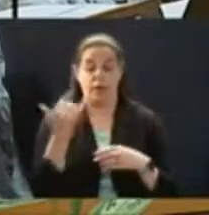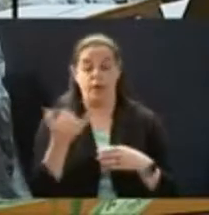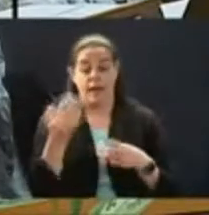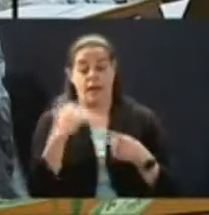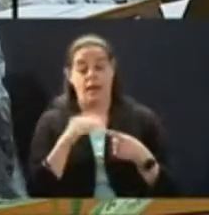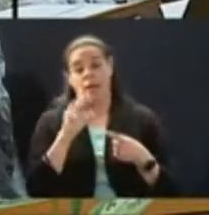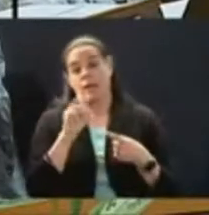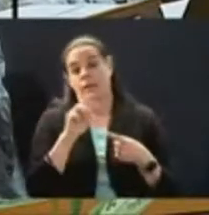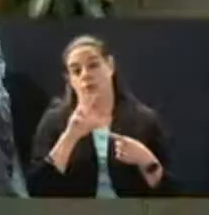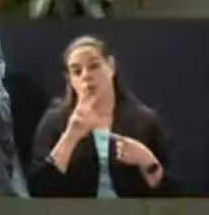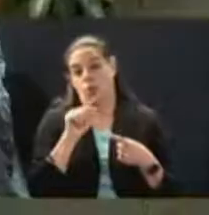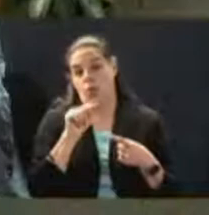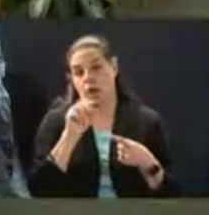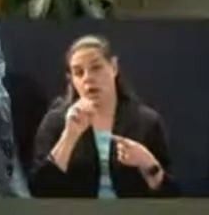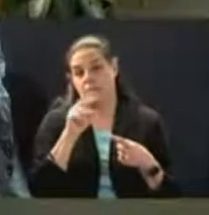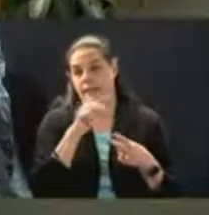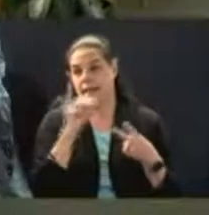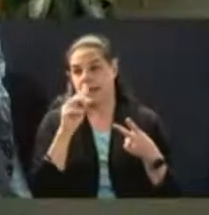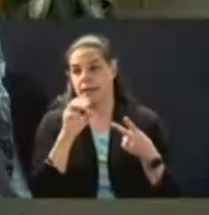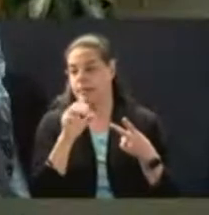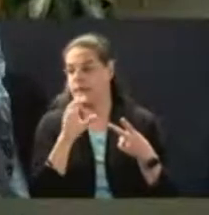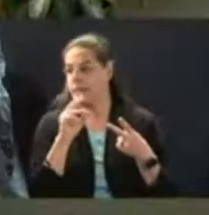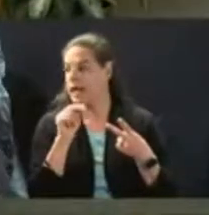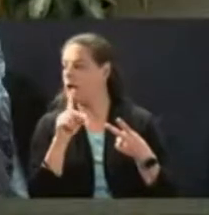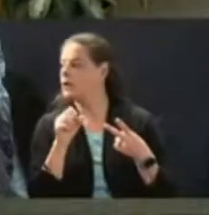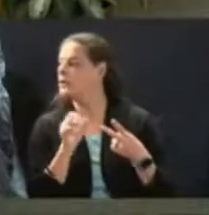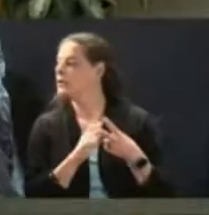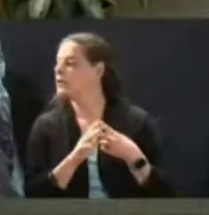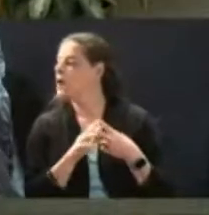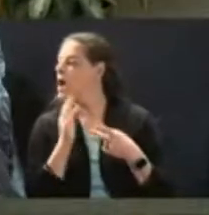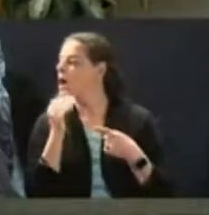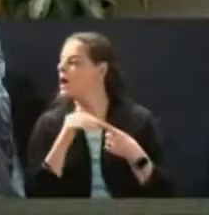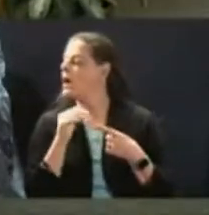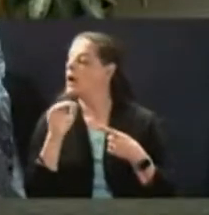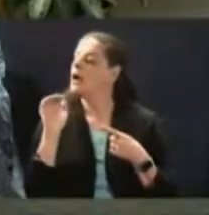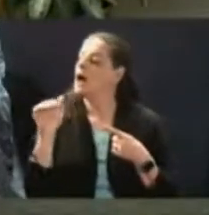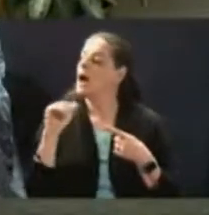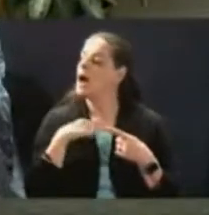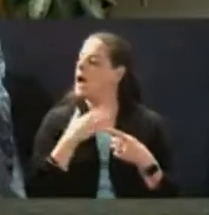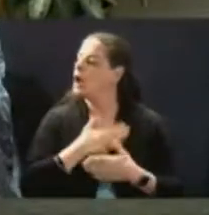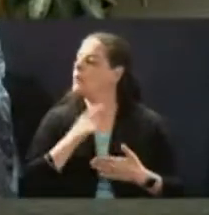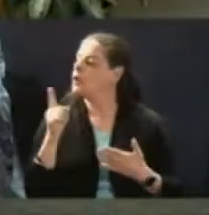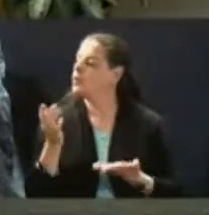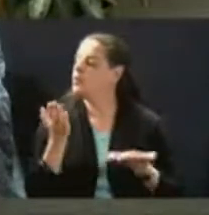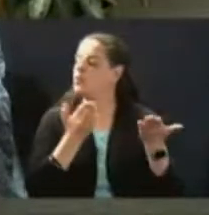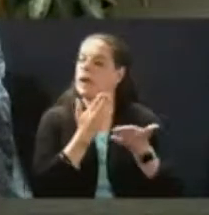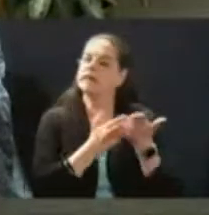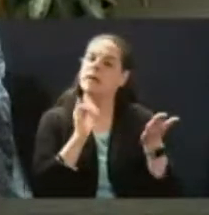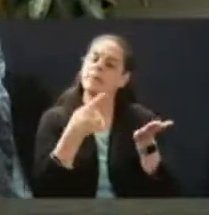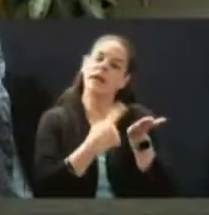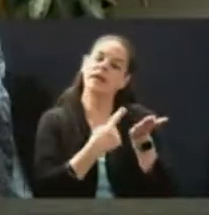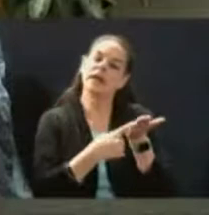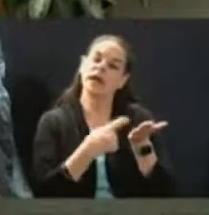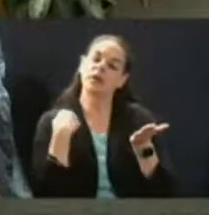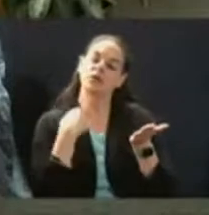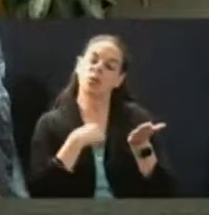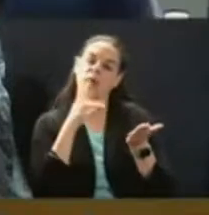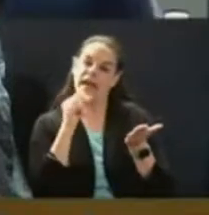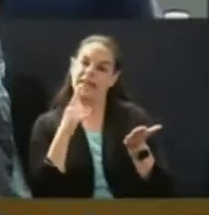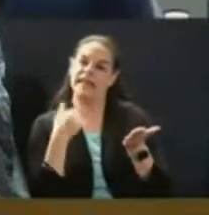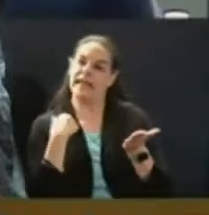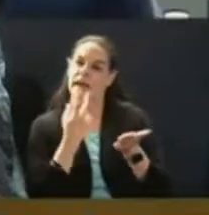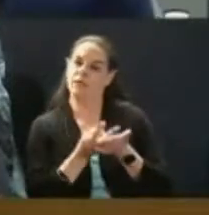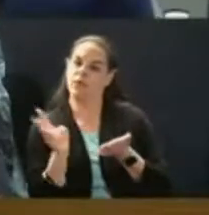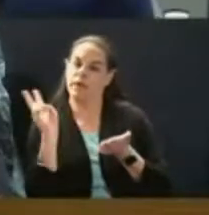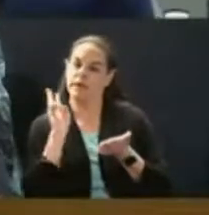Ms. Bounds. Thank you, Madam Chair. Ms. Bounds, I appreciate you bringing up some of the discussion that we had 2 weeks ago. And